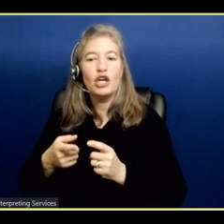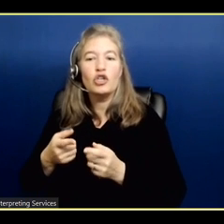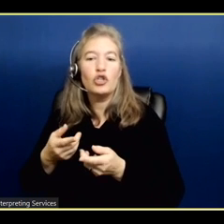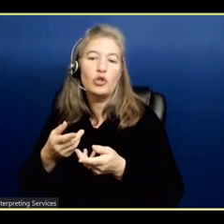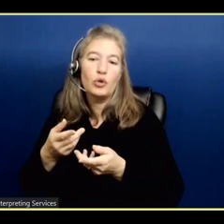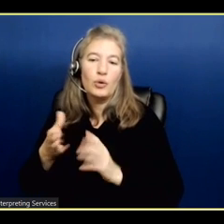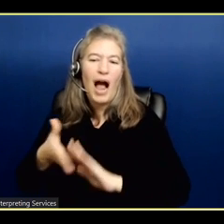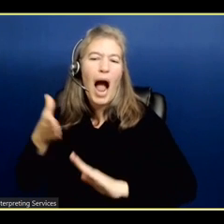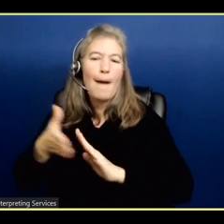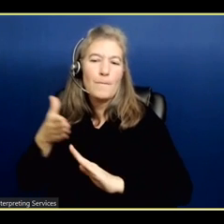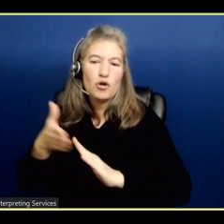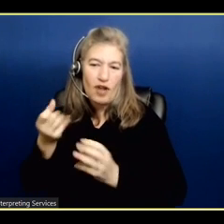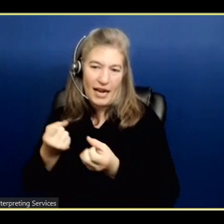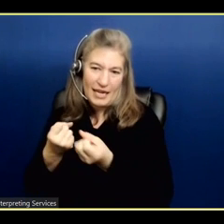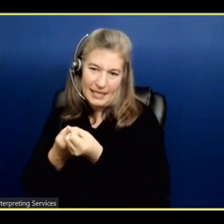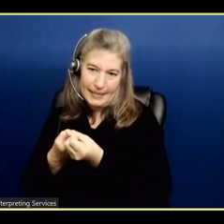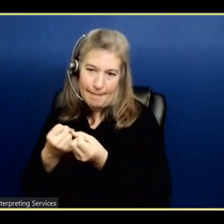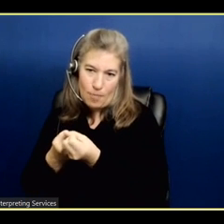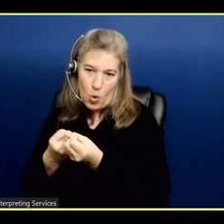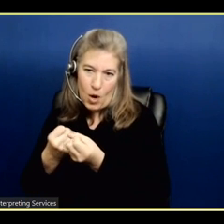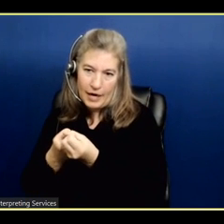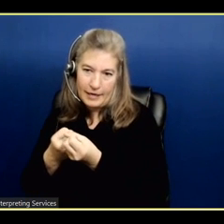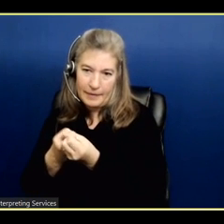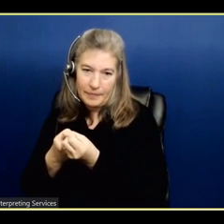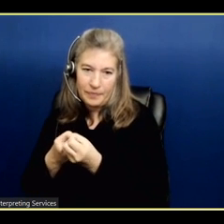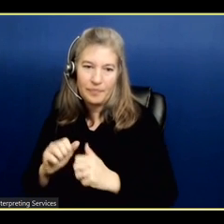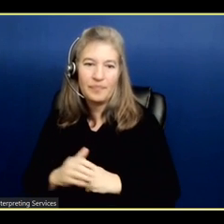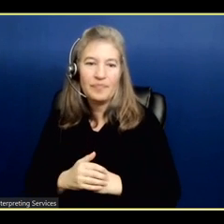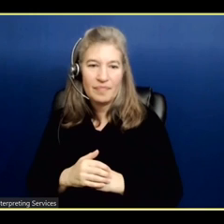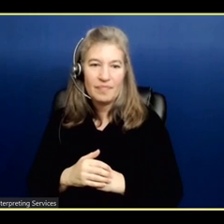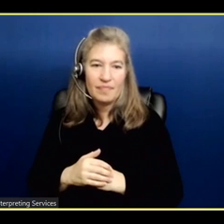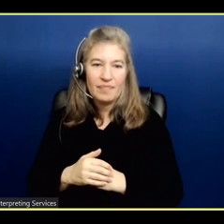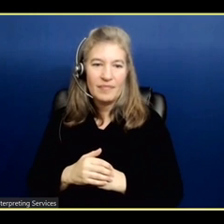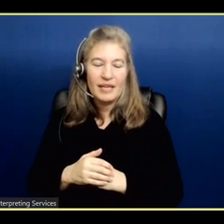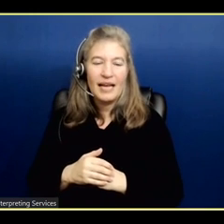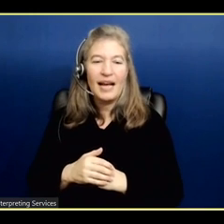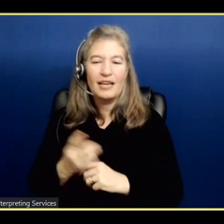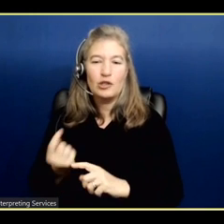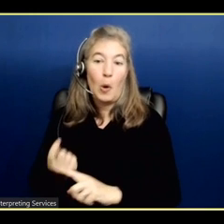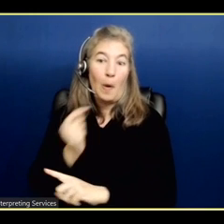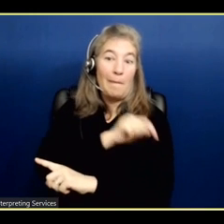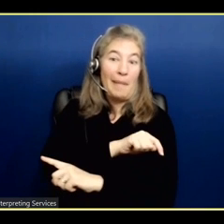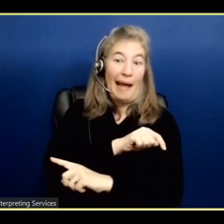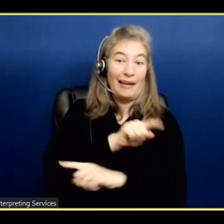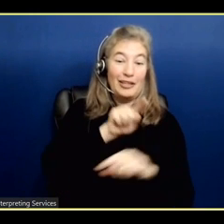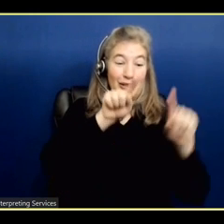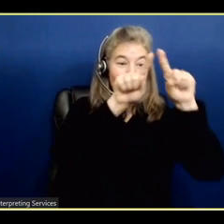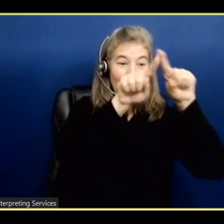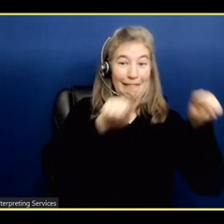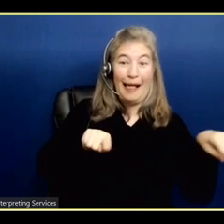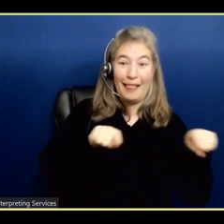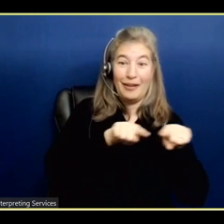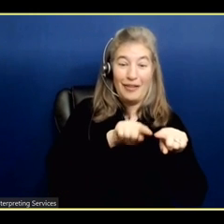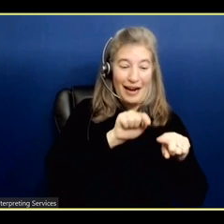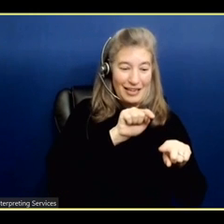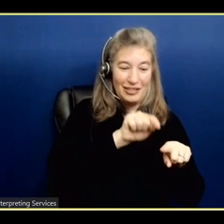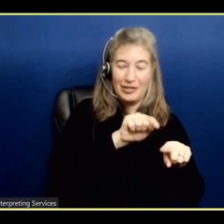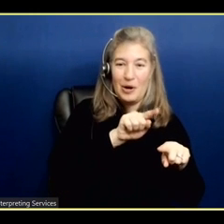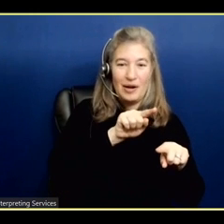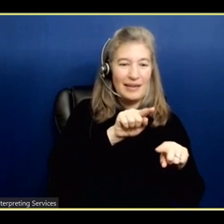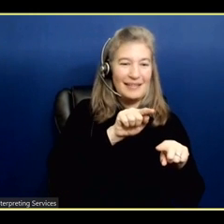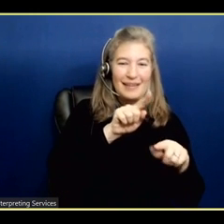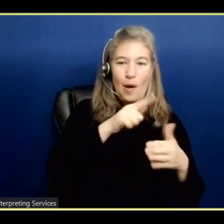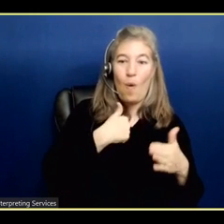administrative margins for way too long. And what if our radical response was to do this differently, provide generous operating